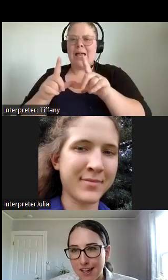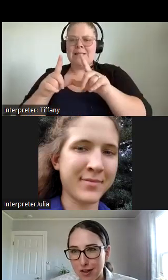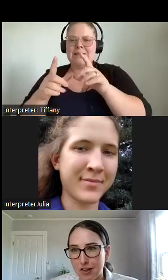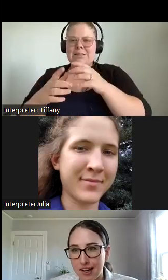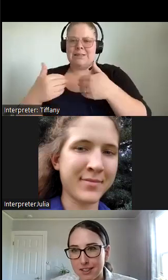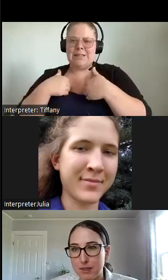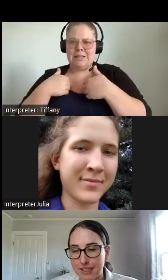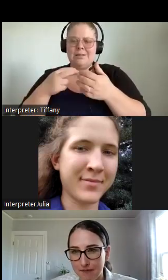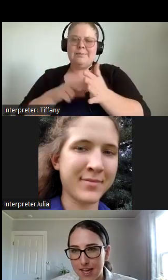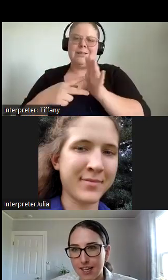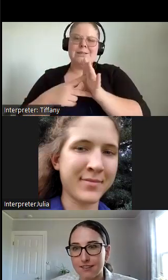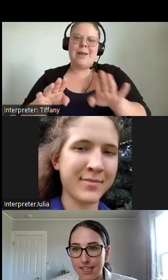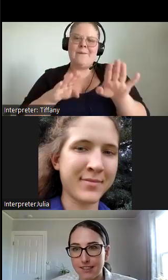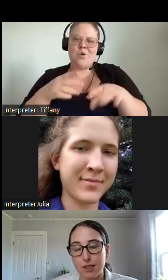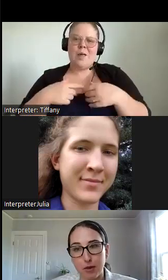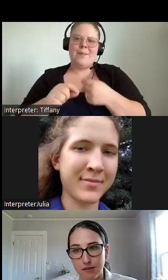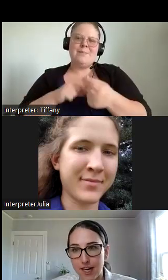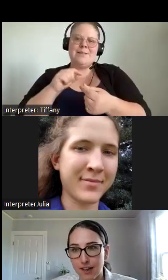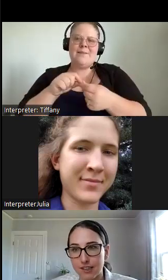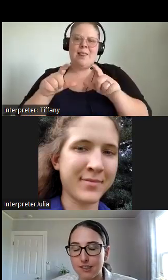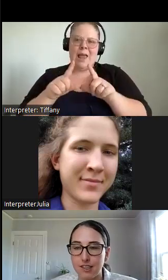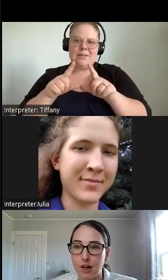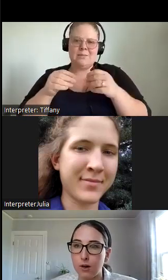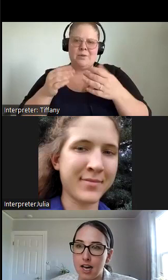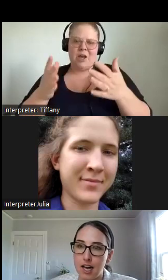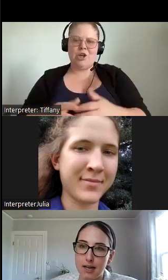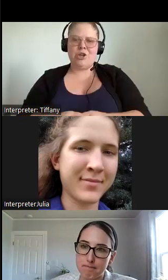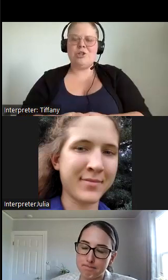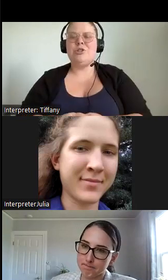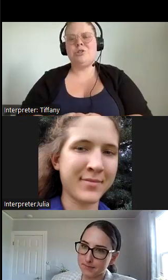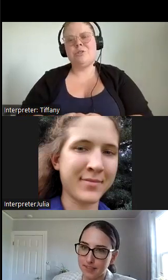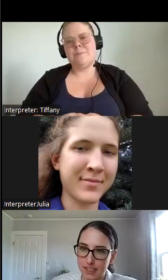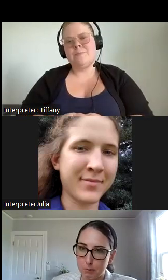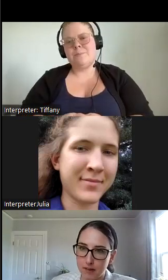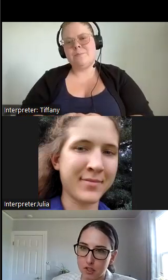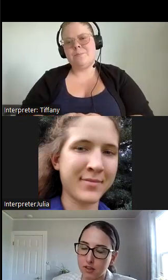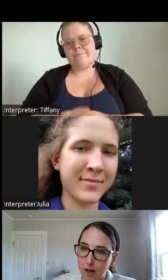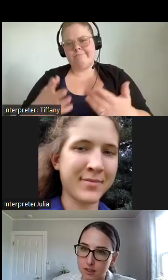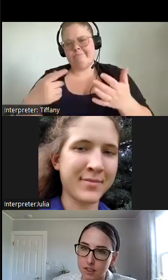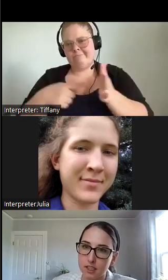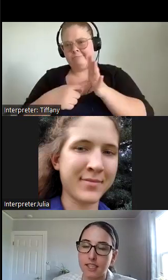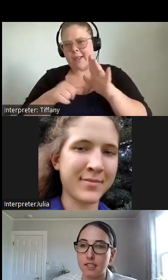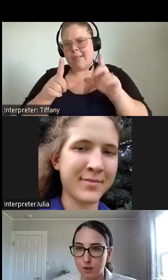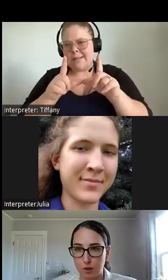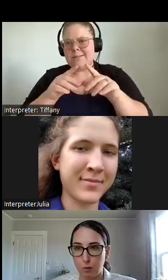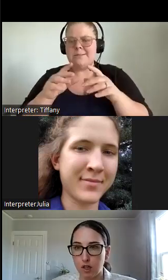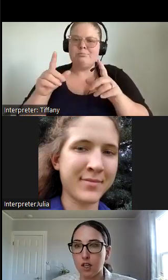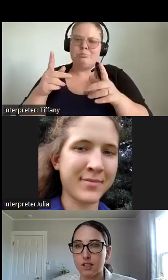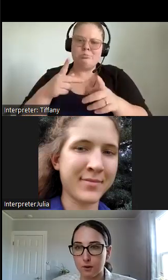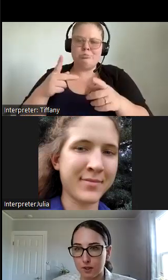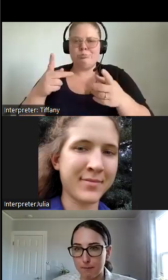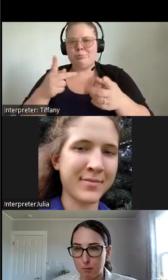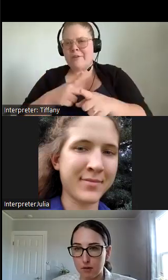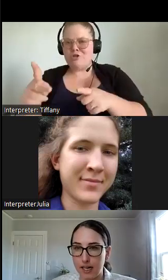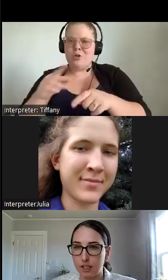of our behavioral health specific licensed providers. So licensed professional counselors, licensed social